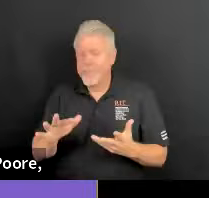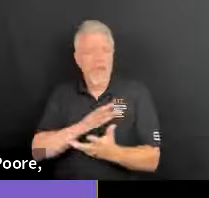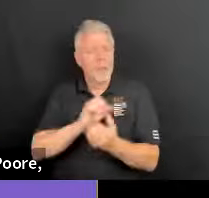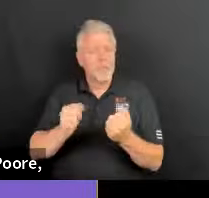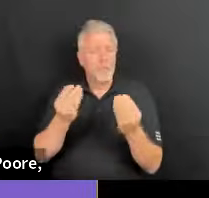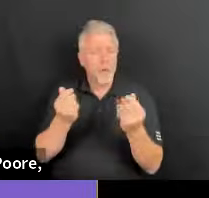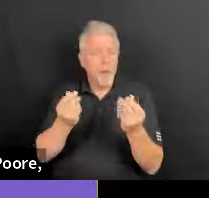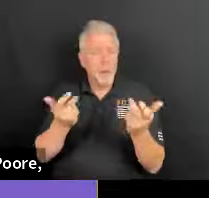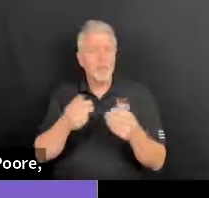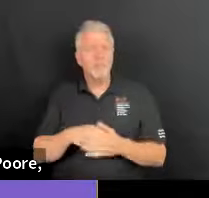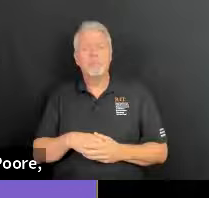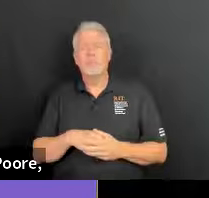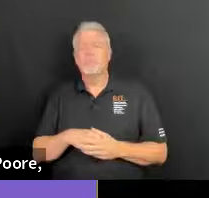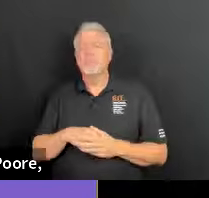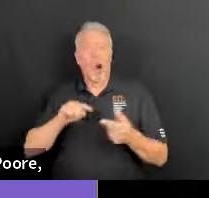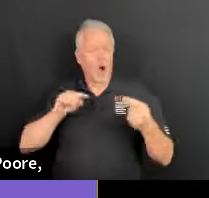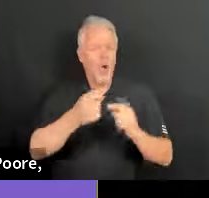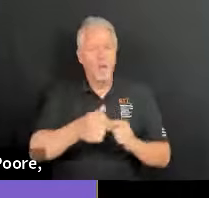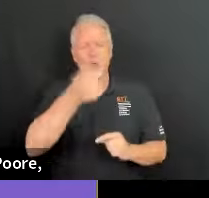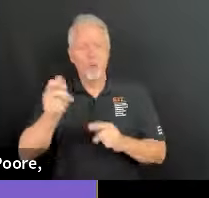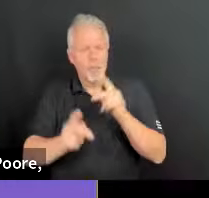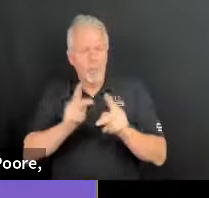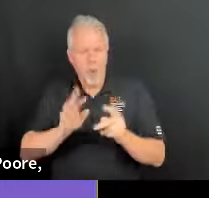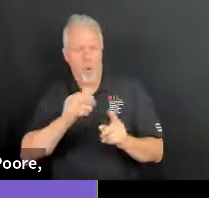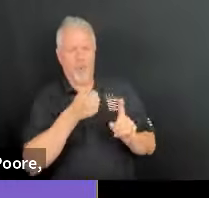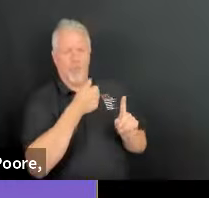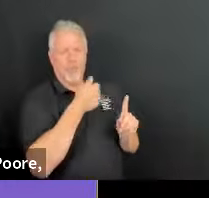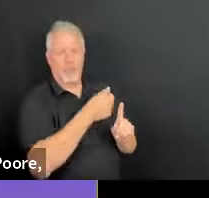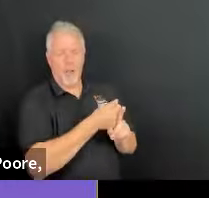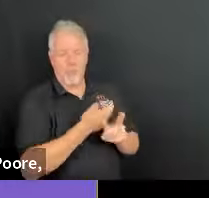start stealing things, if they damage property,